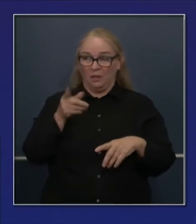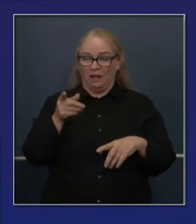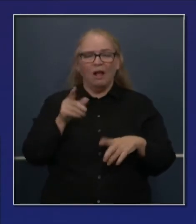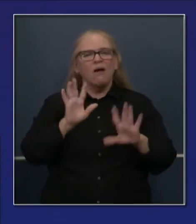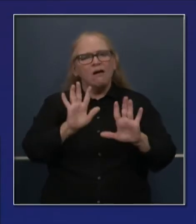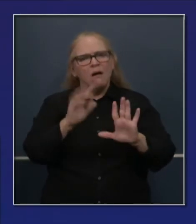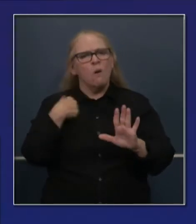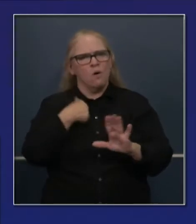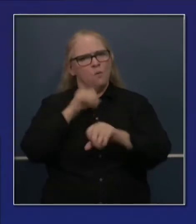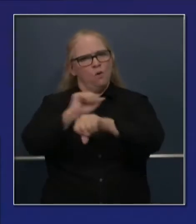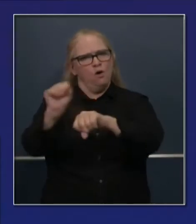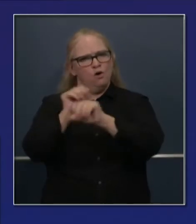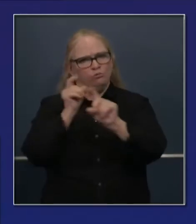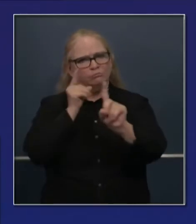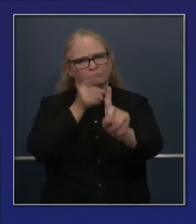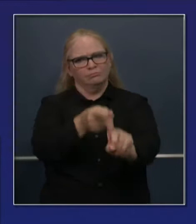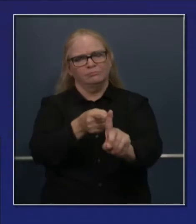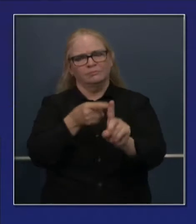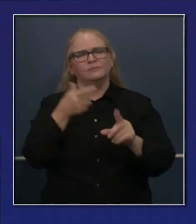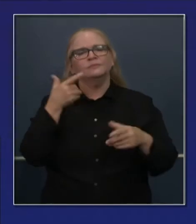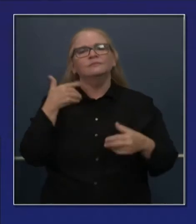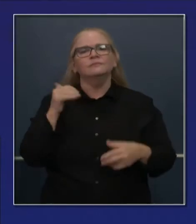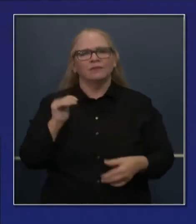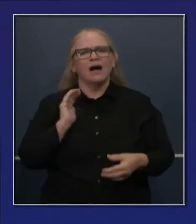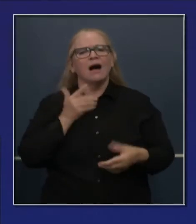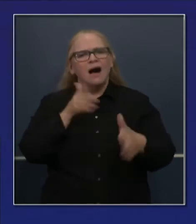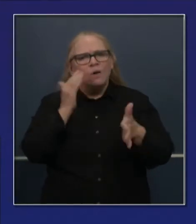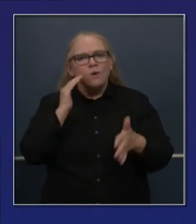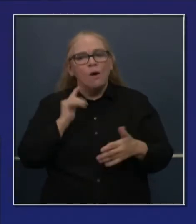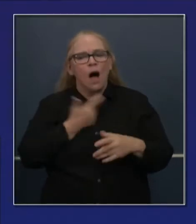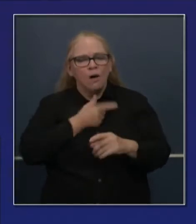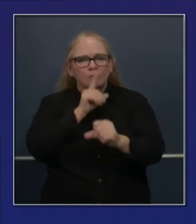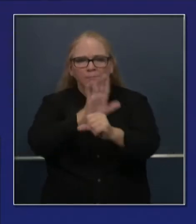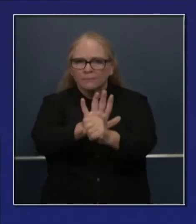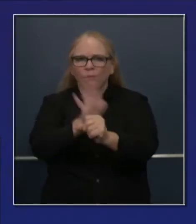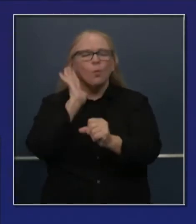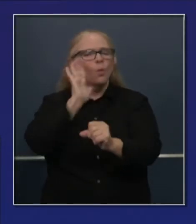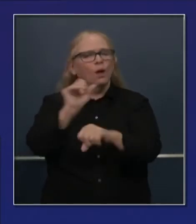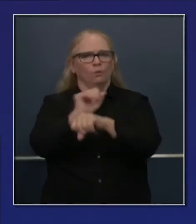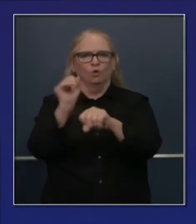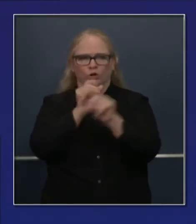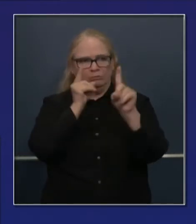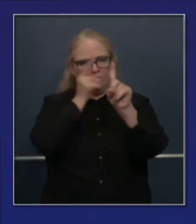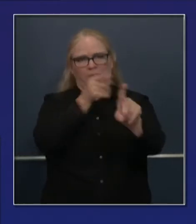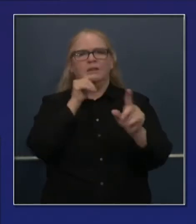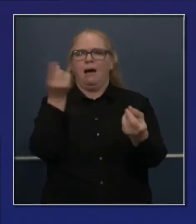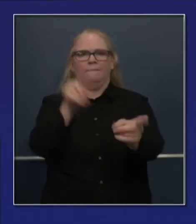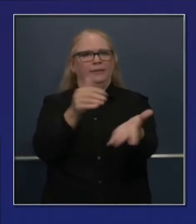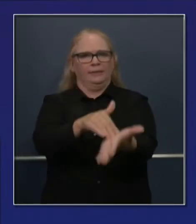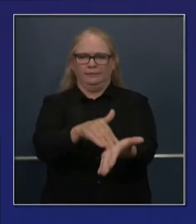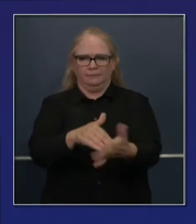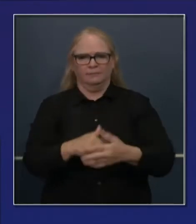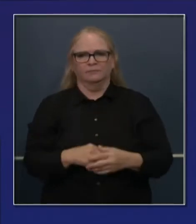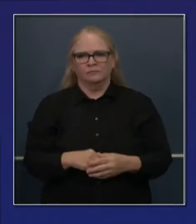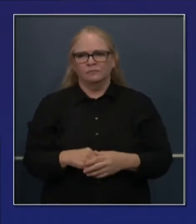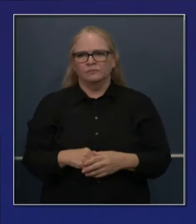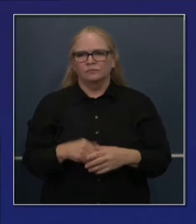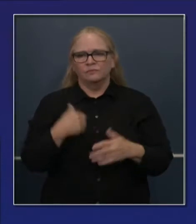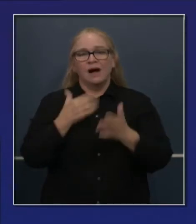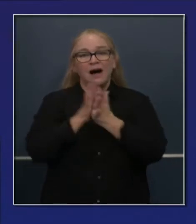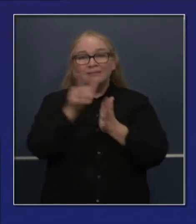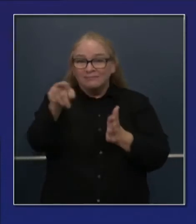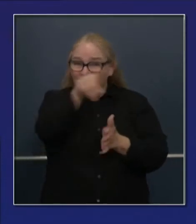you to know that is our resolve and our commitment, but it also is our request of you to help